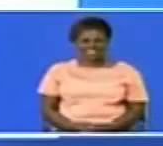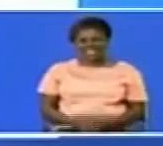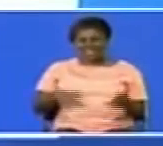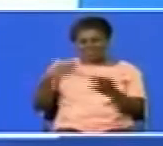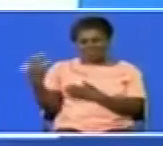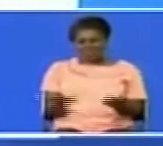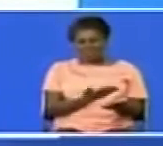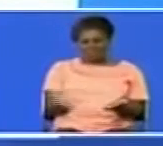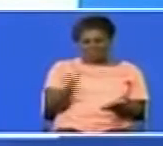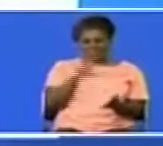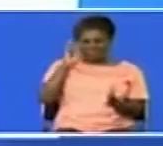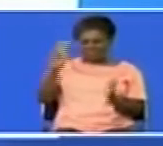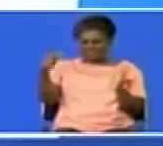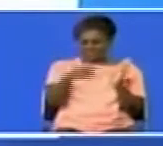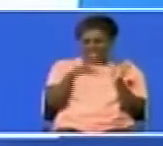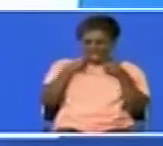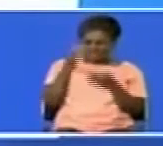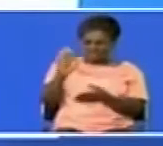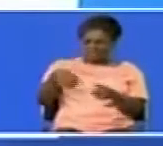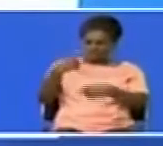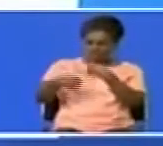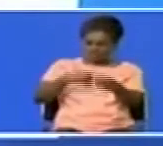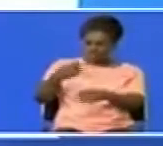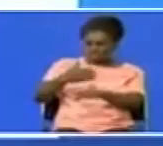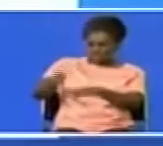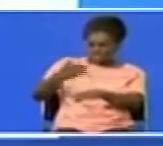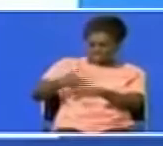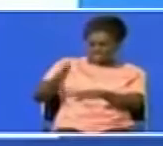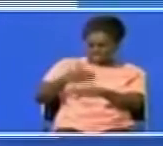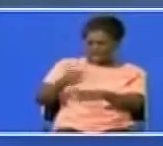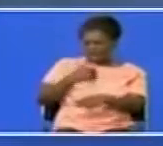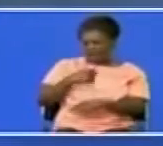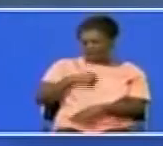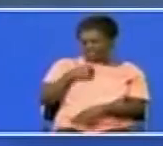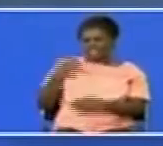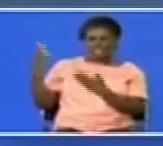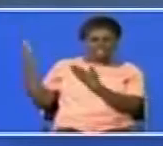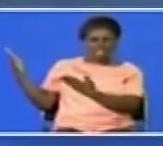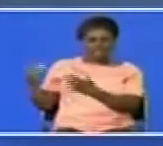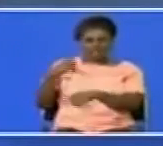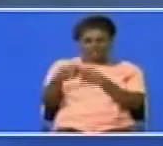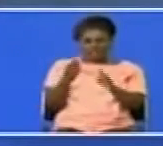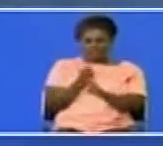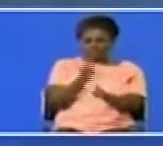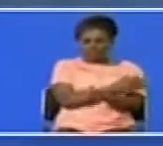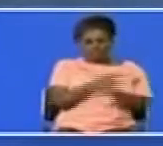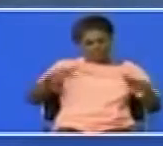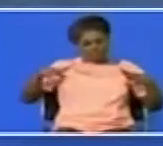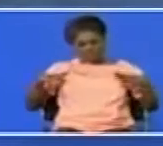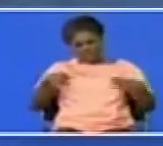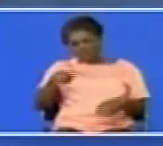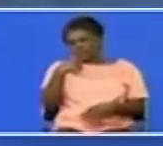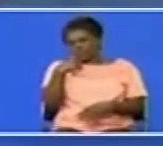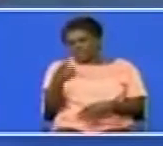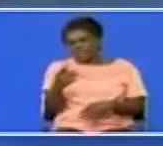Hi, welcome back. You're watching Checkpoint. Keep your feedback coming. We're still with Wanjiru Gikonyo and Senator Beatrice Silachi. Wanjiru, before we took the break, you were making a point